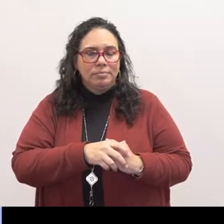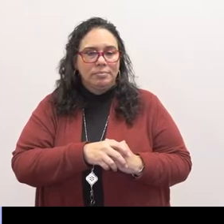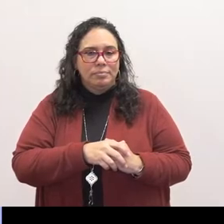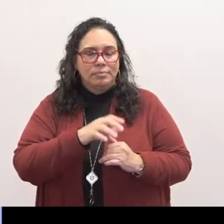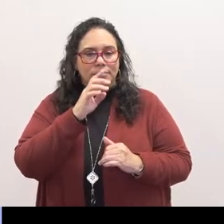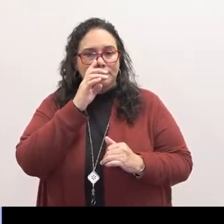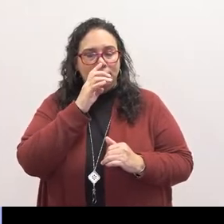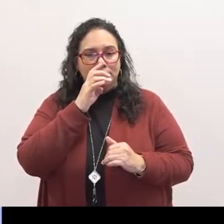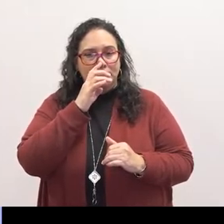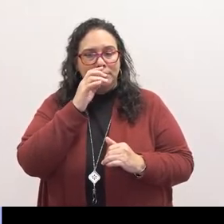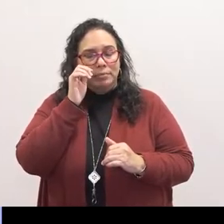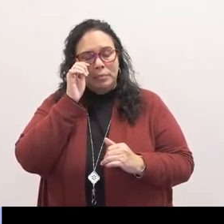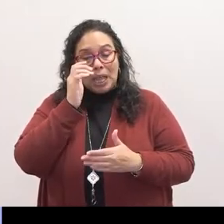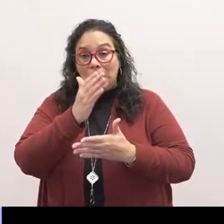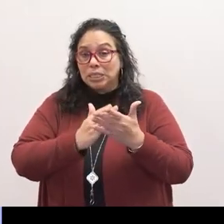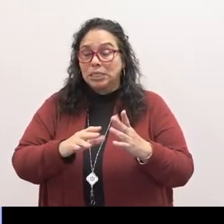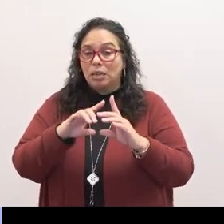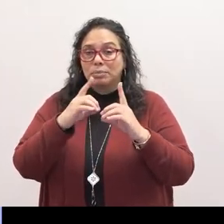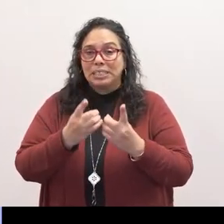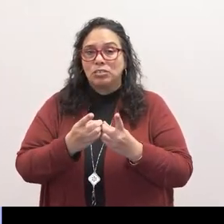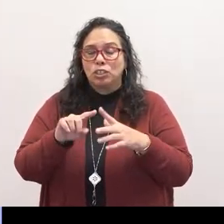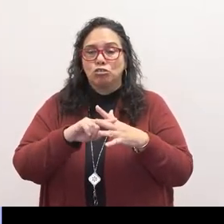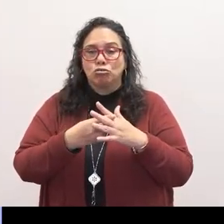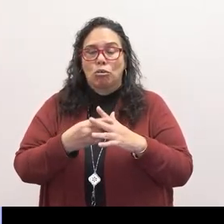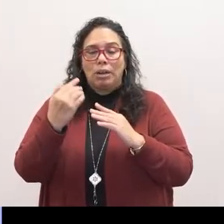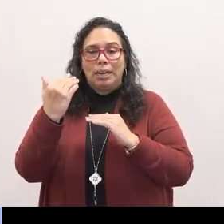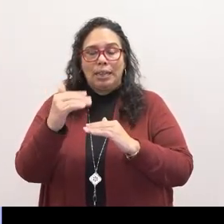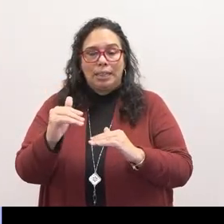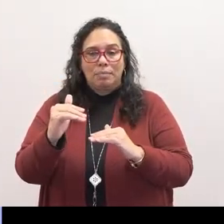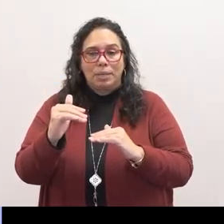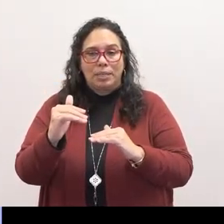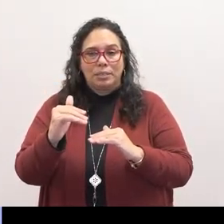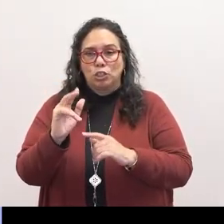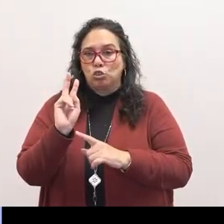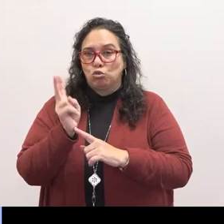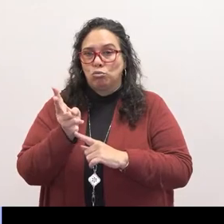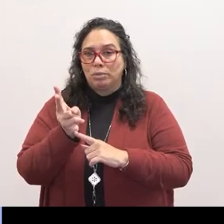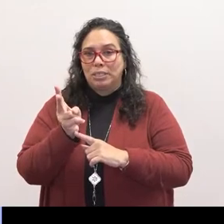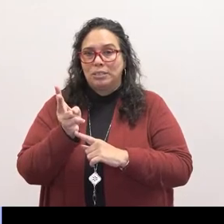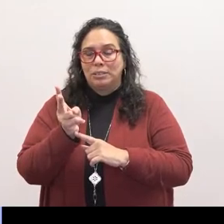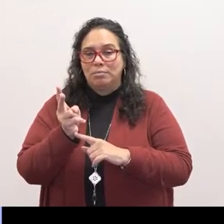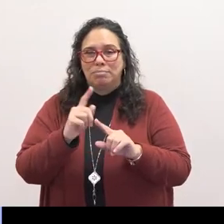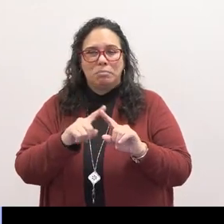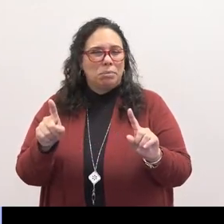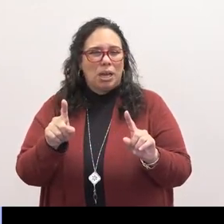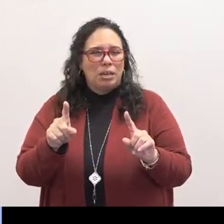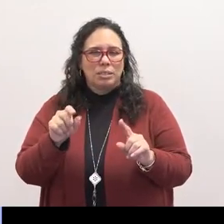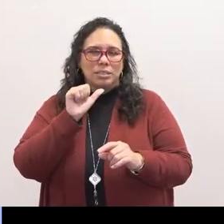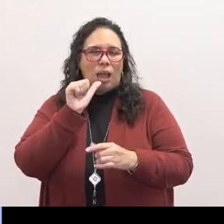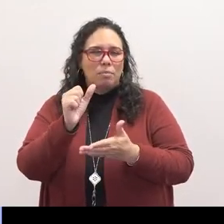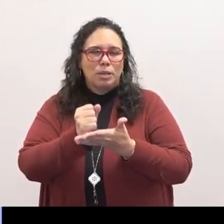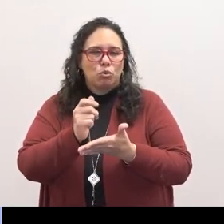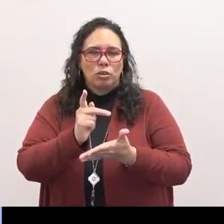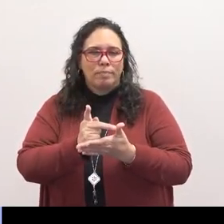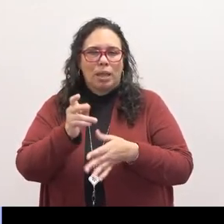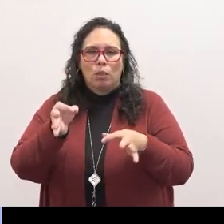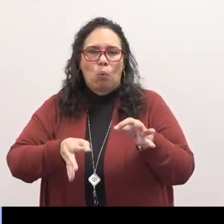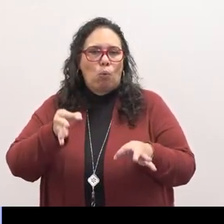some districts are starting to limit time to 2 minutes, but that has not been approved by the courts